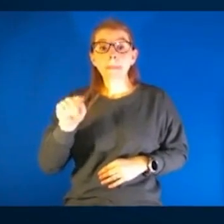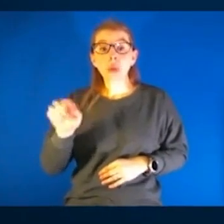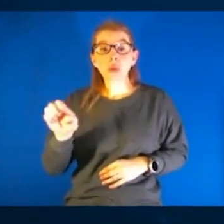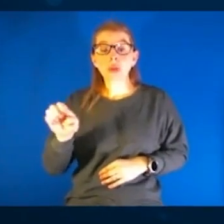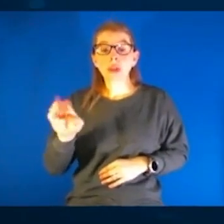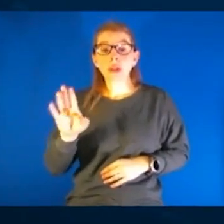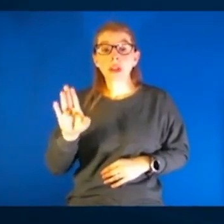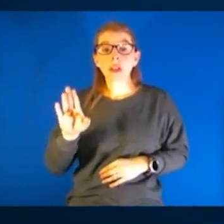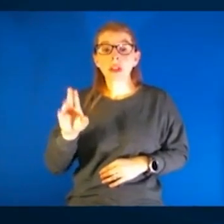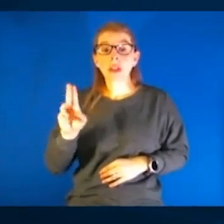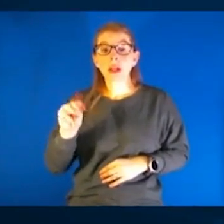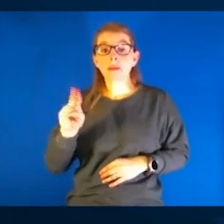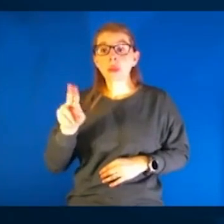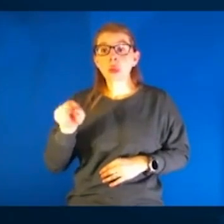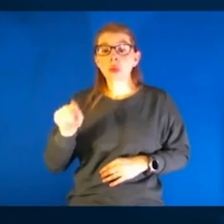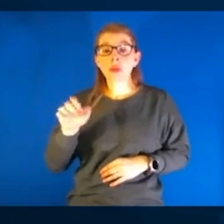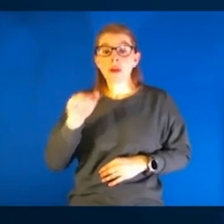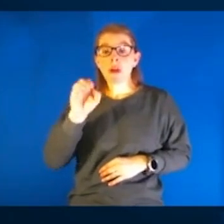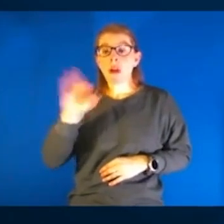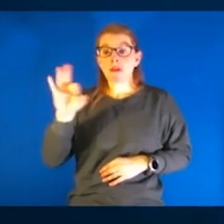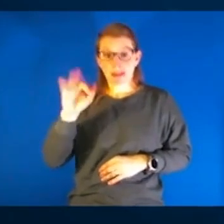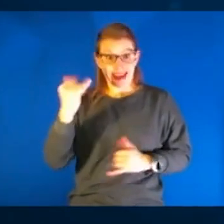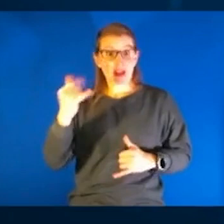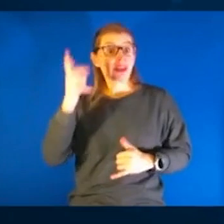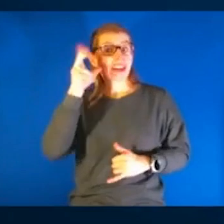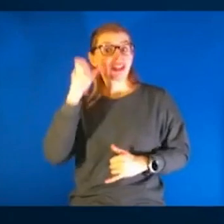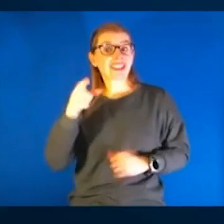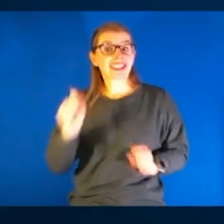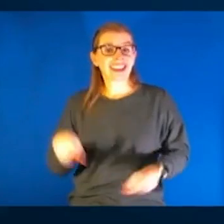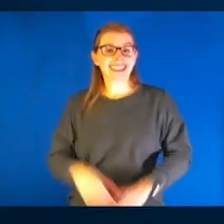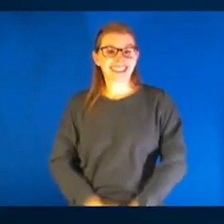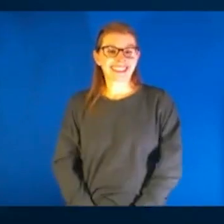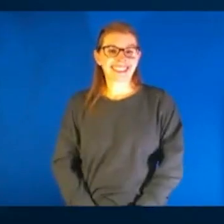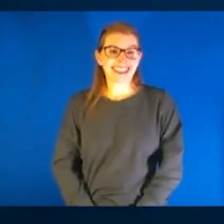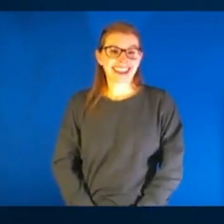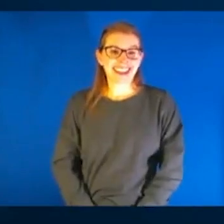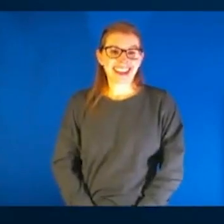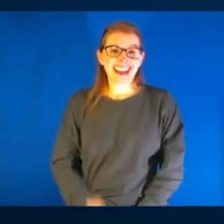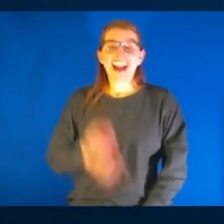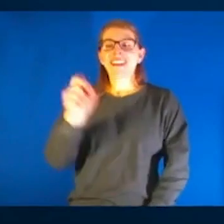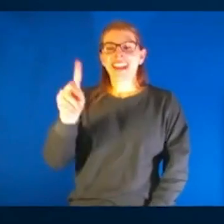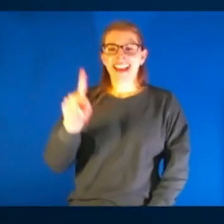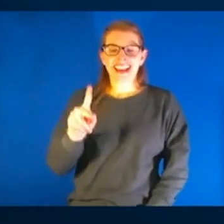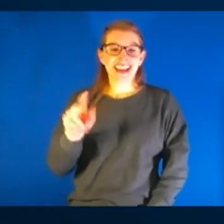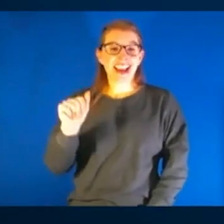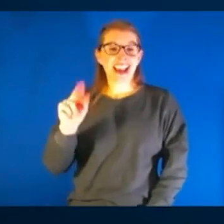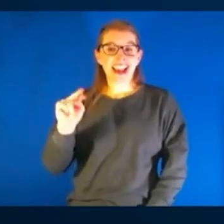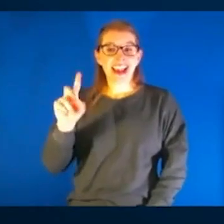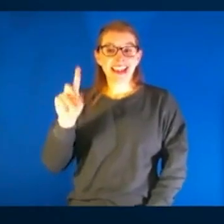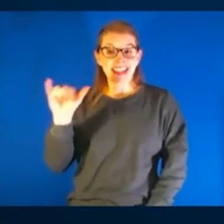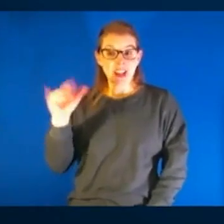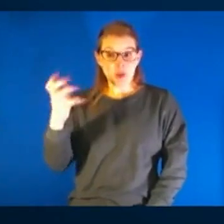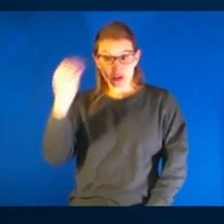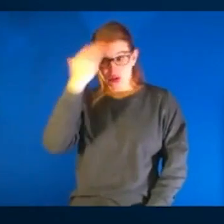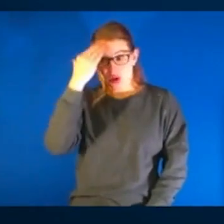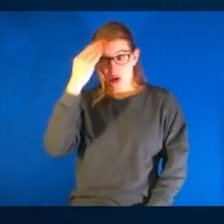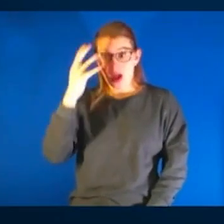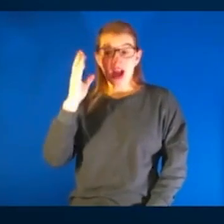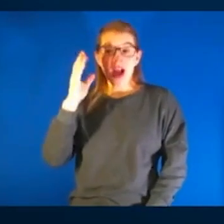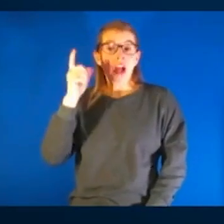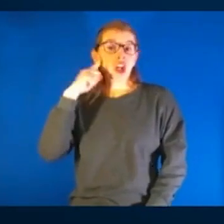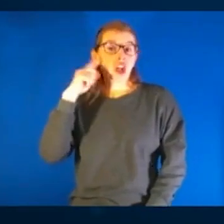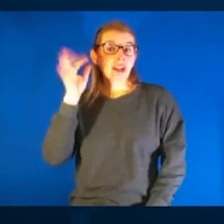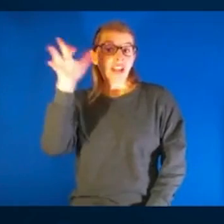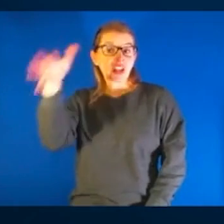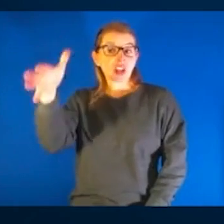unmute me? You're unmuted now. Okay. Okay, so Andy wants to know, I've heard that eventually we will all have to